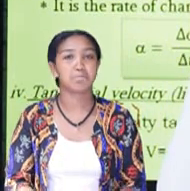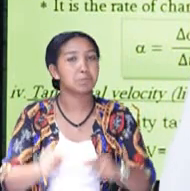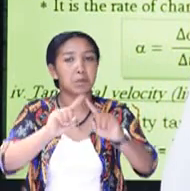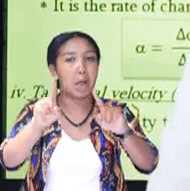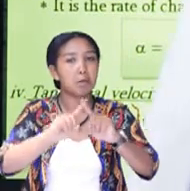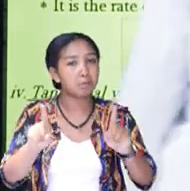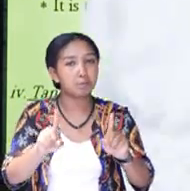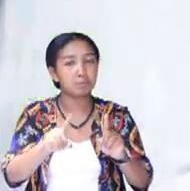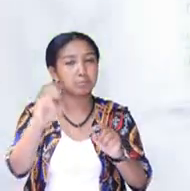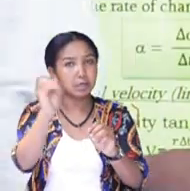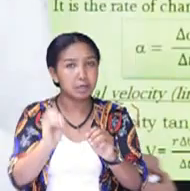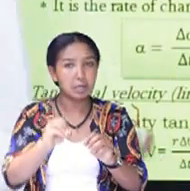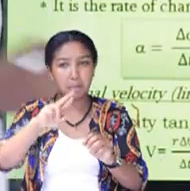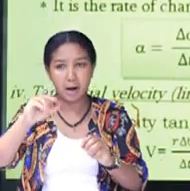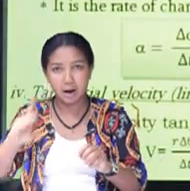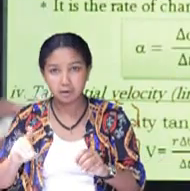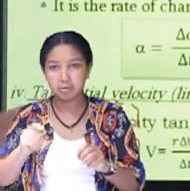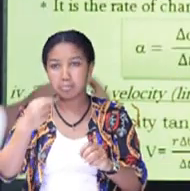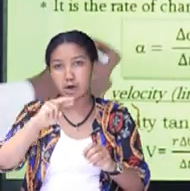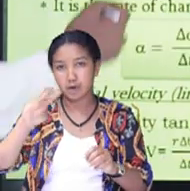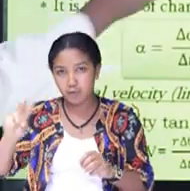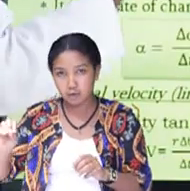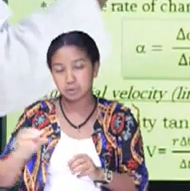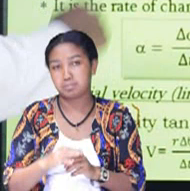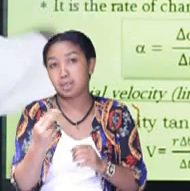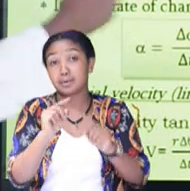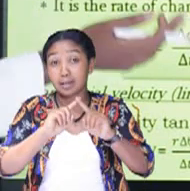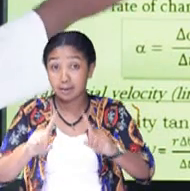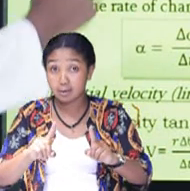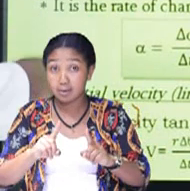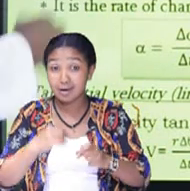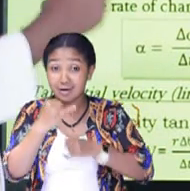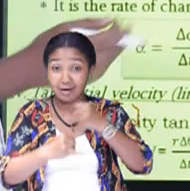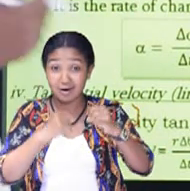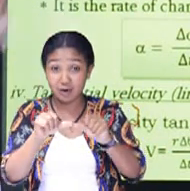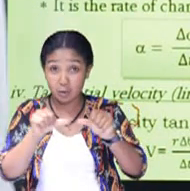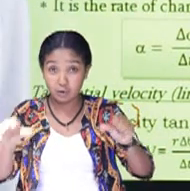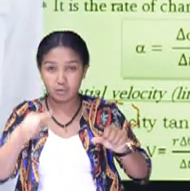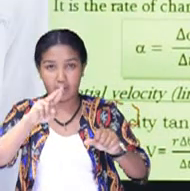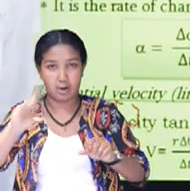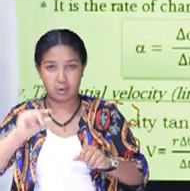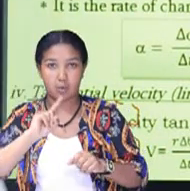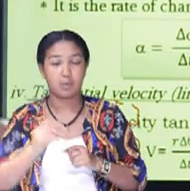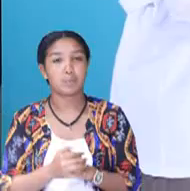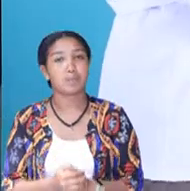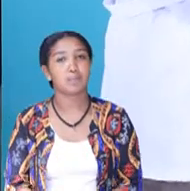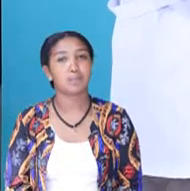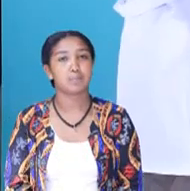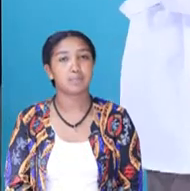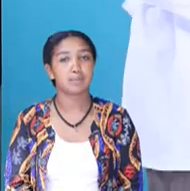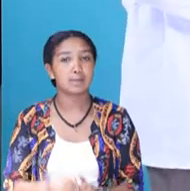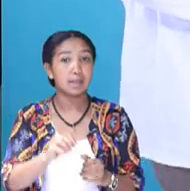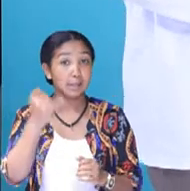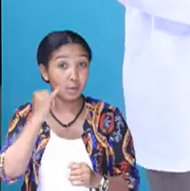revolution, degree, or rad. We can have, it's possible to change one into the other.